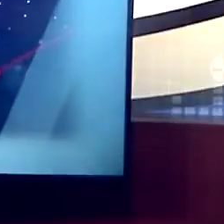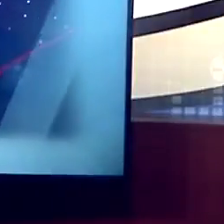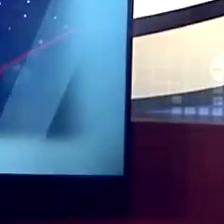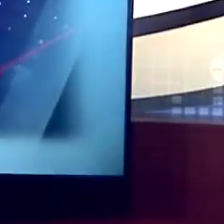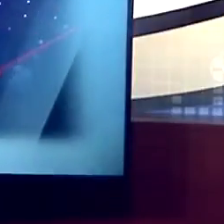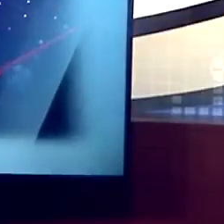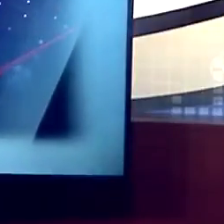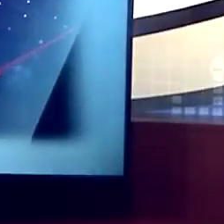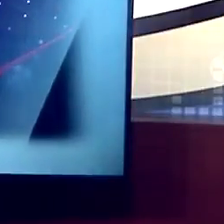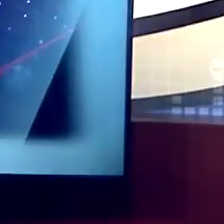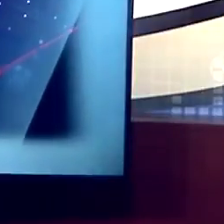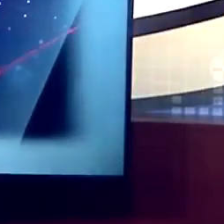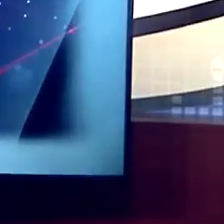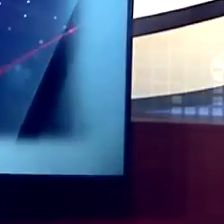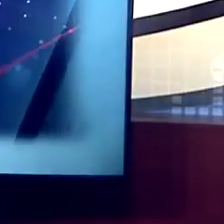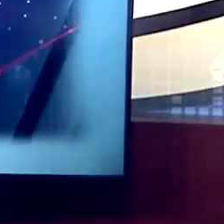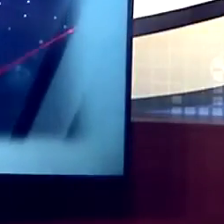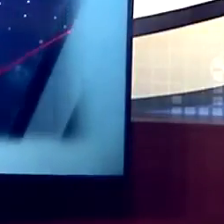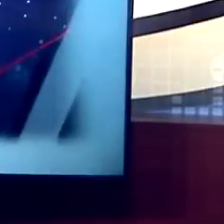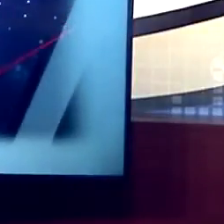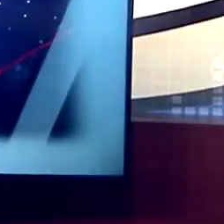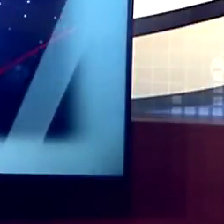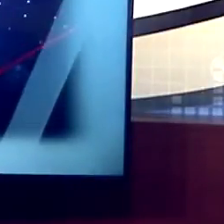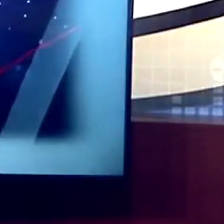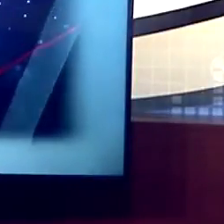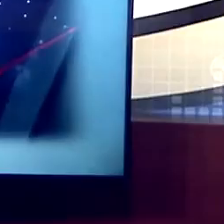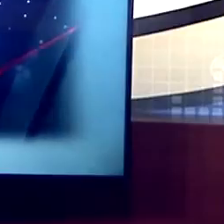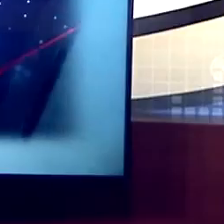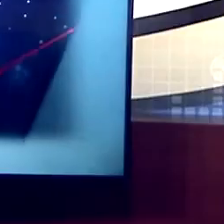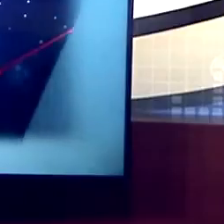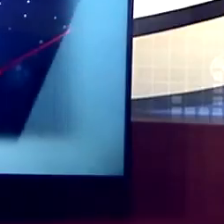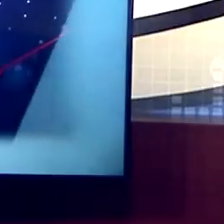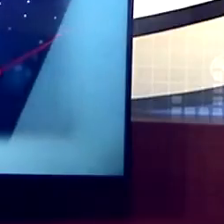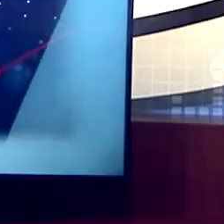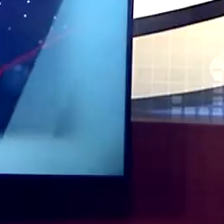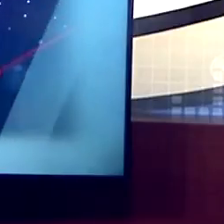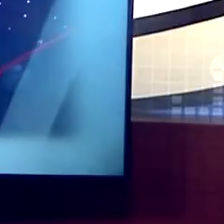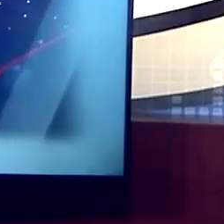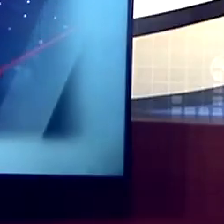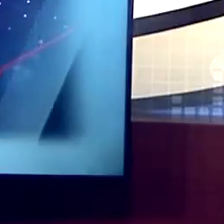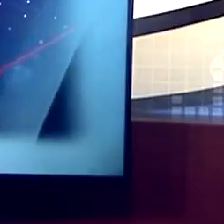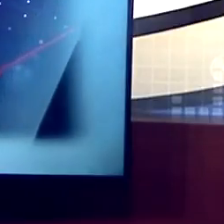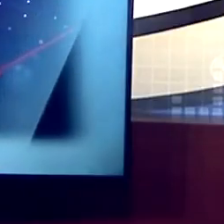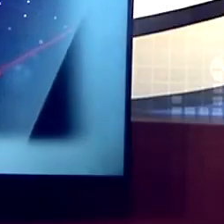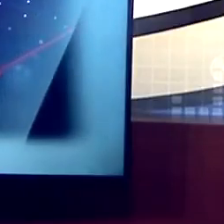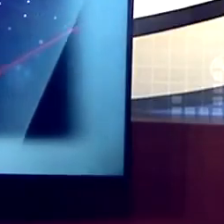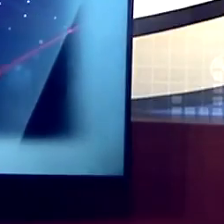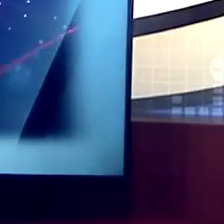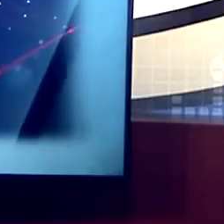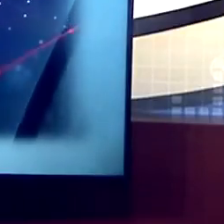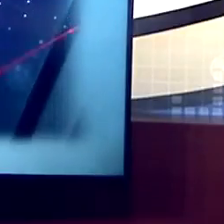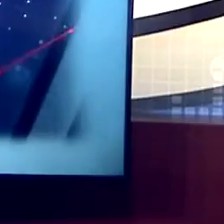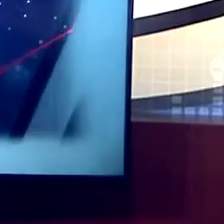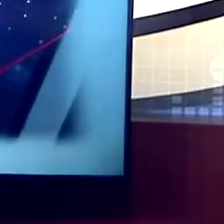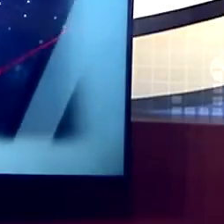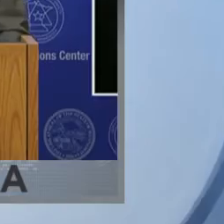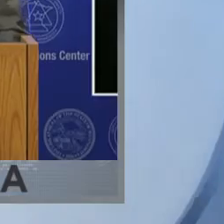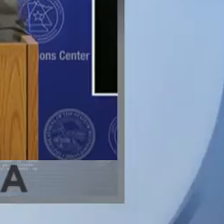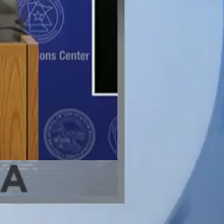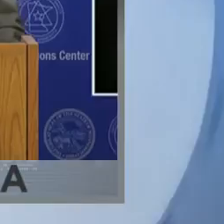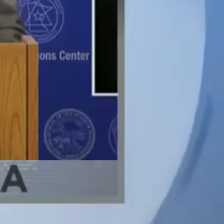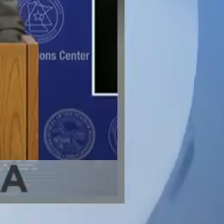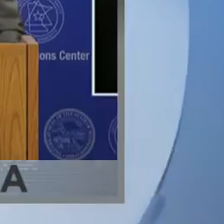Good afternoon, I'm Andrea Elbers. We are interrupting ABC programming right now to bring you live coverage of a press conference just getting started in Minnesota.